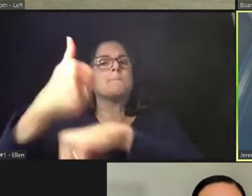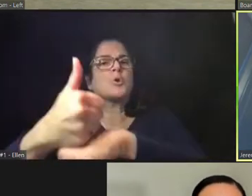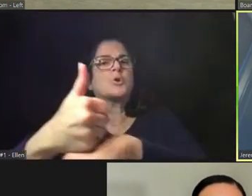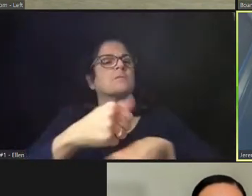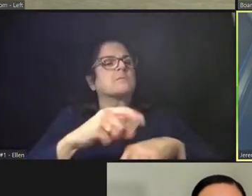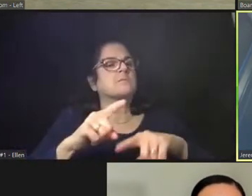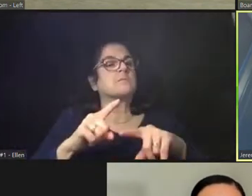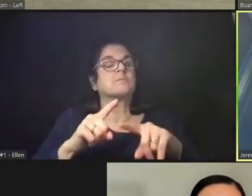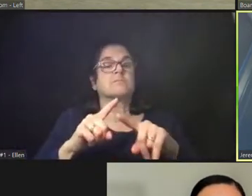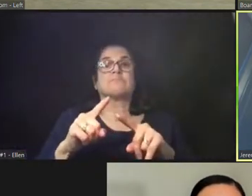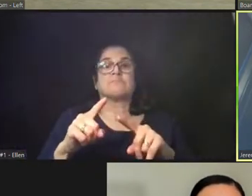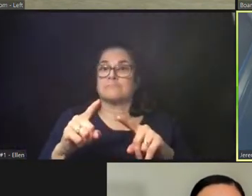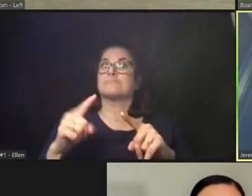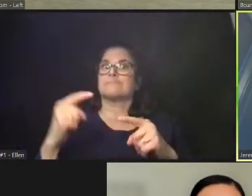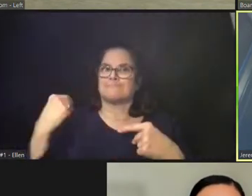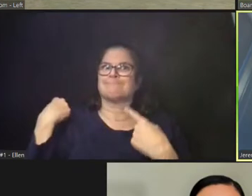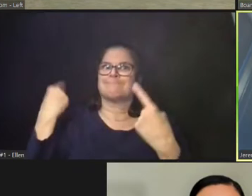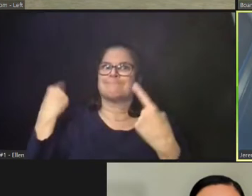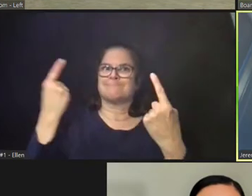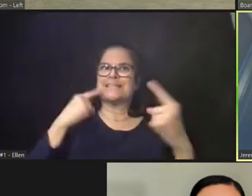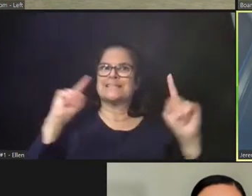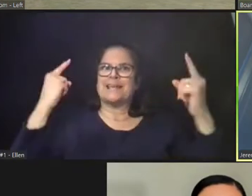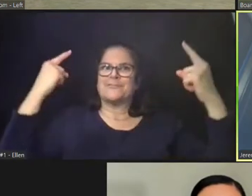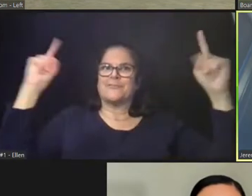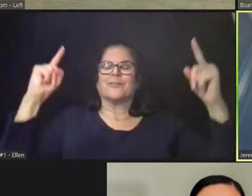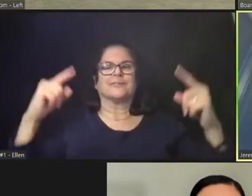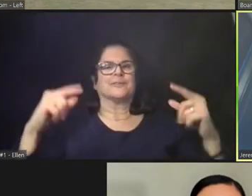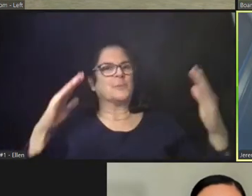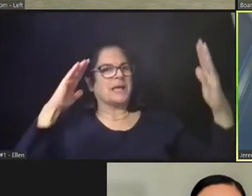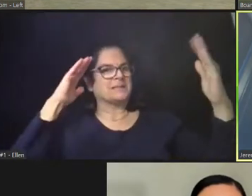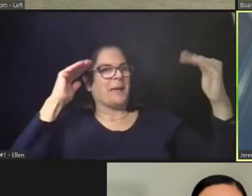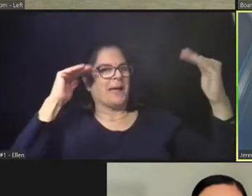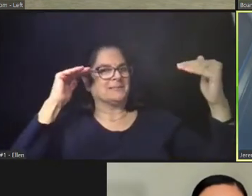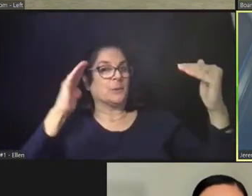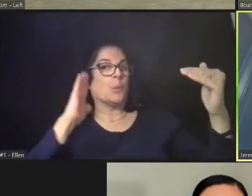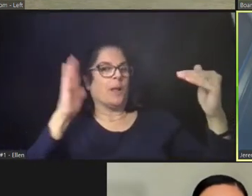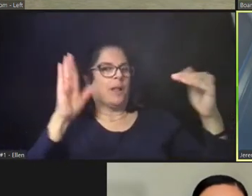It's been successful for us, and we anticipate it being more successful